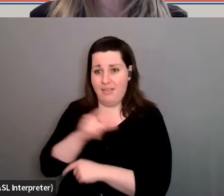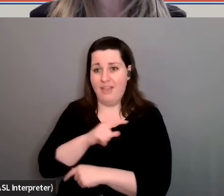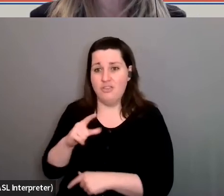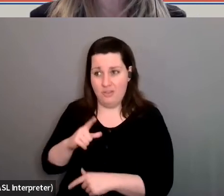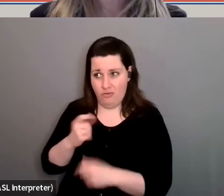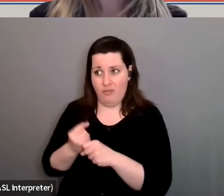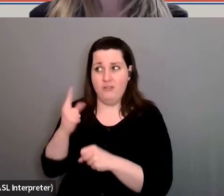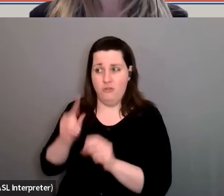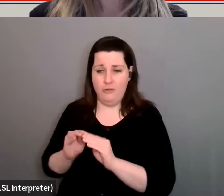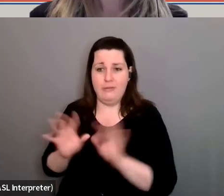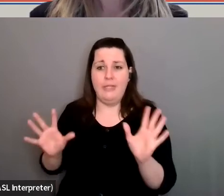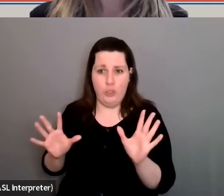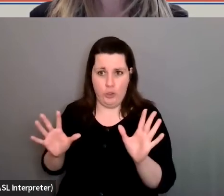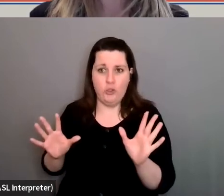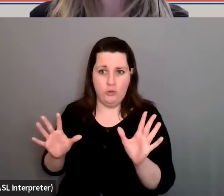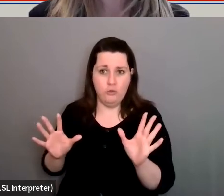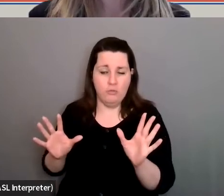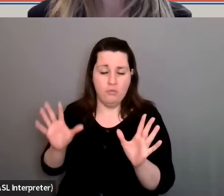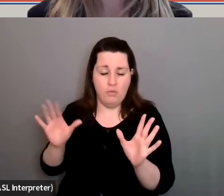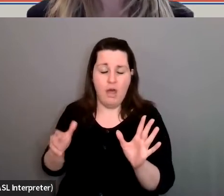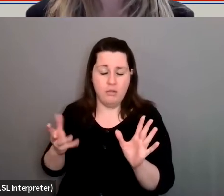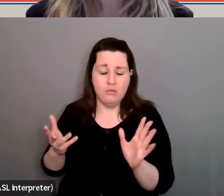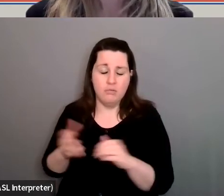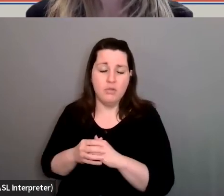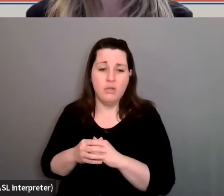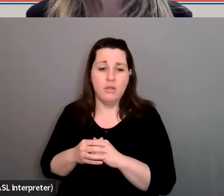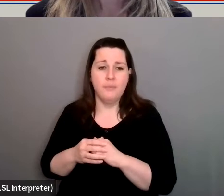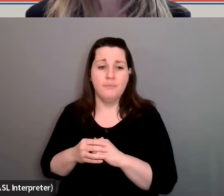last year when they passed House File 835.